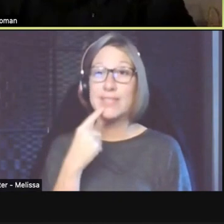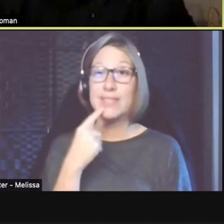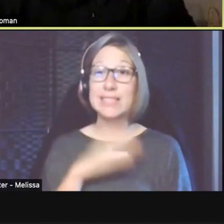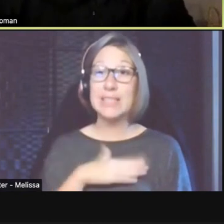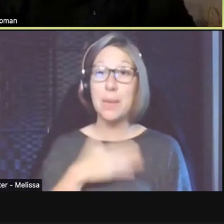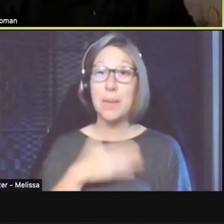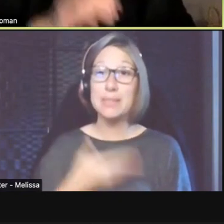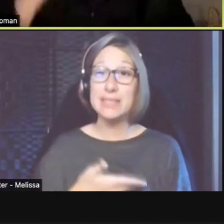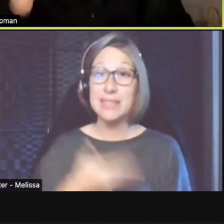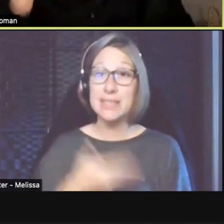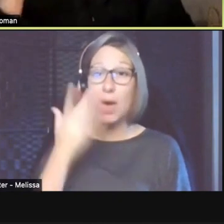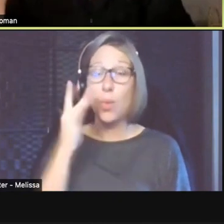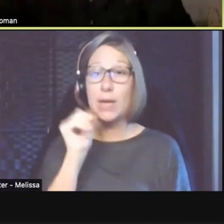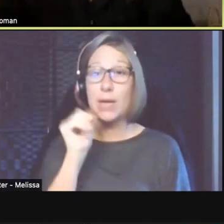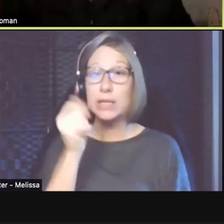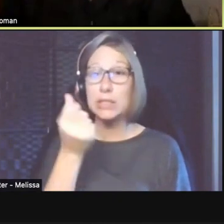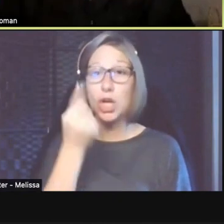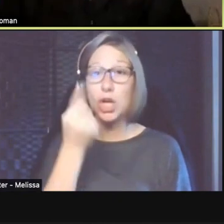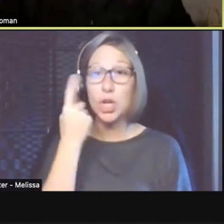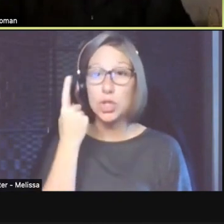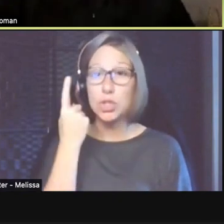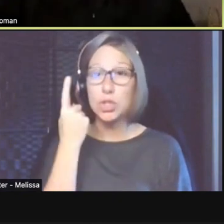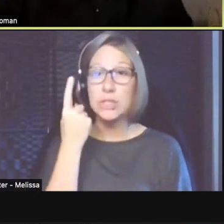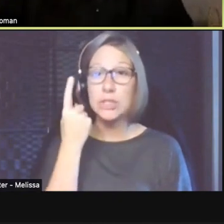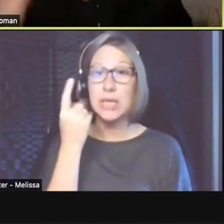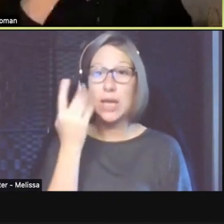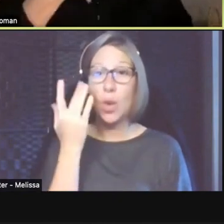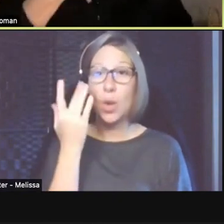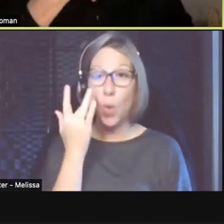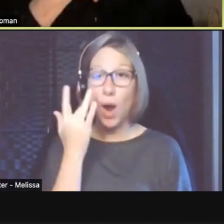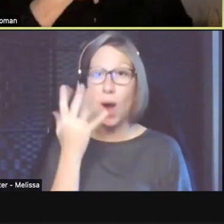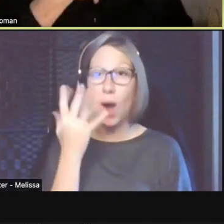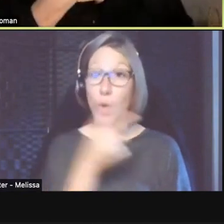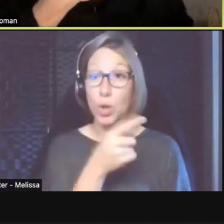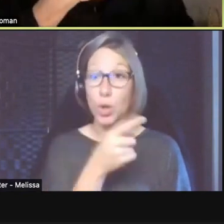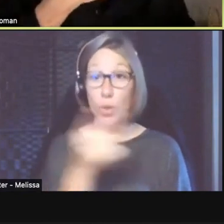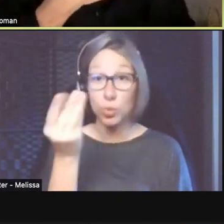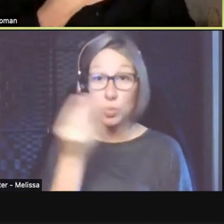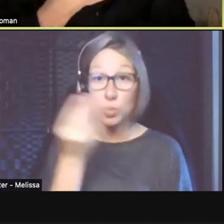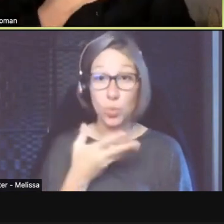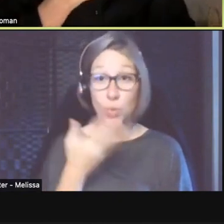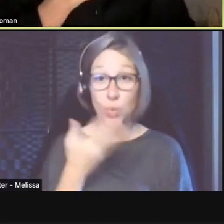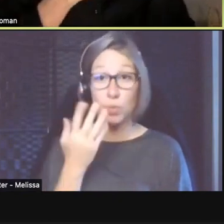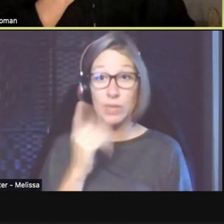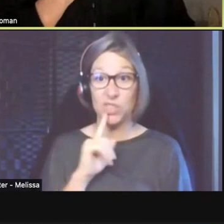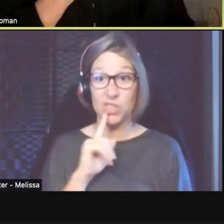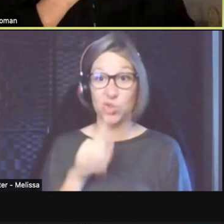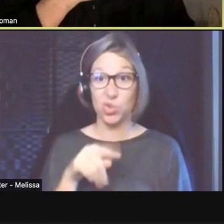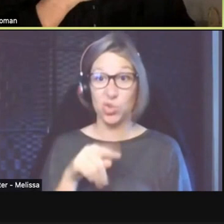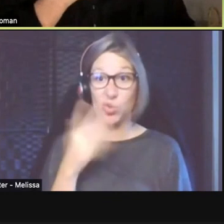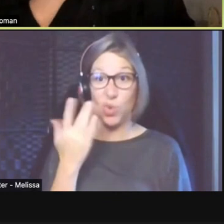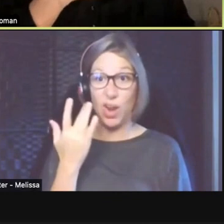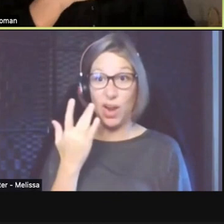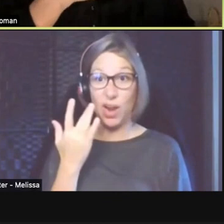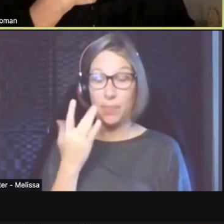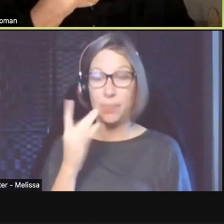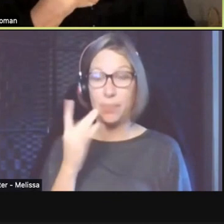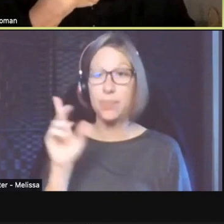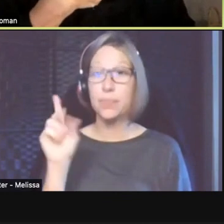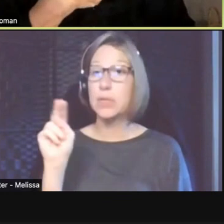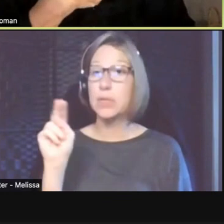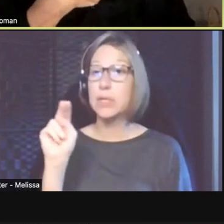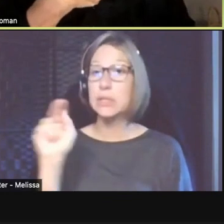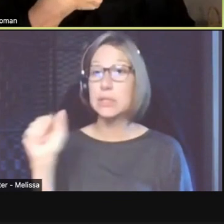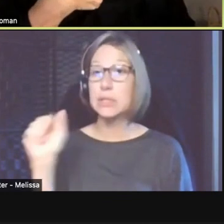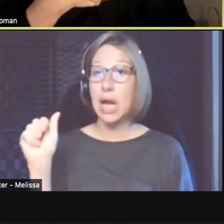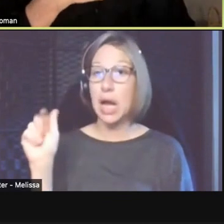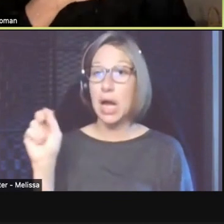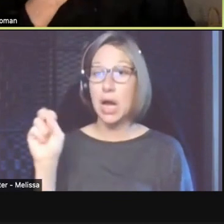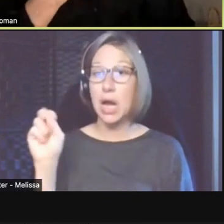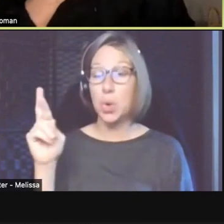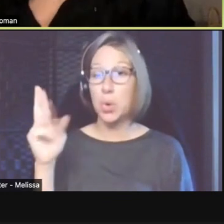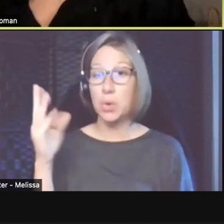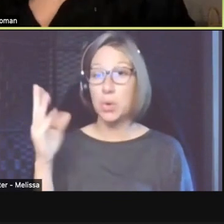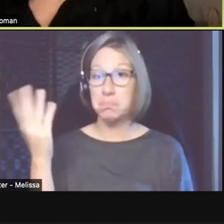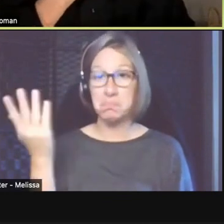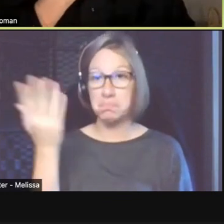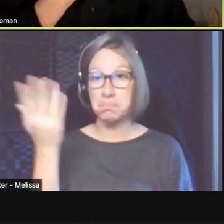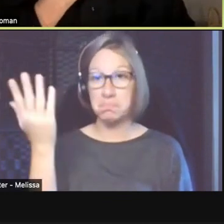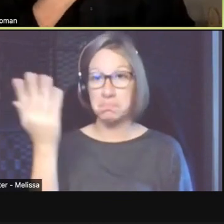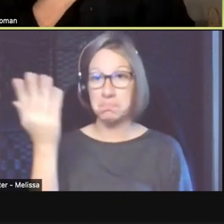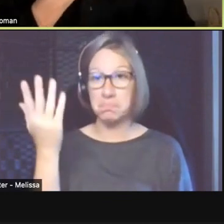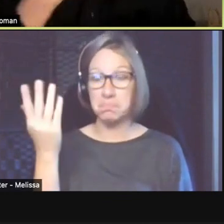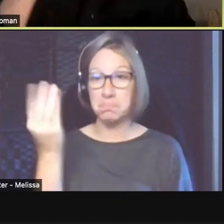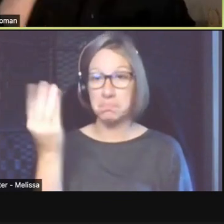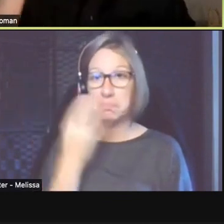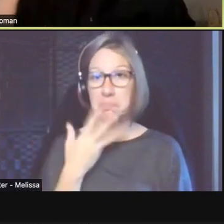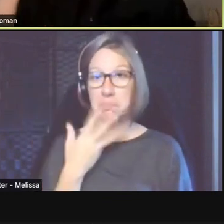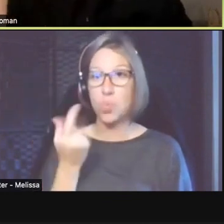he doesn't understand why. And I want you to tell me why. You know what, Donna, or anybody, if you want to just tell me